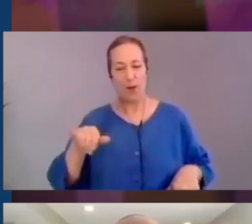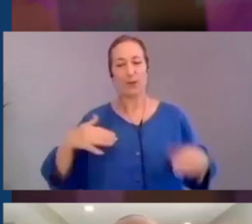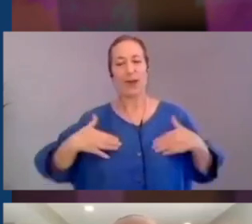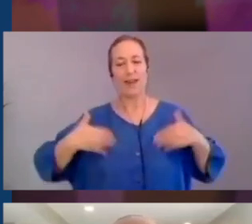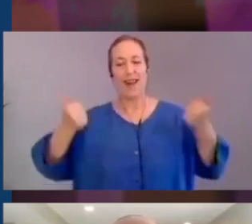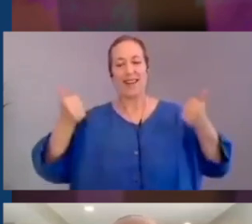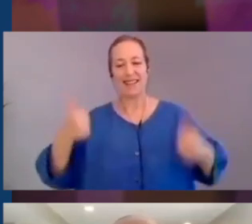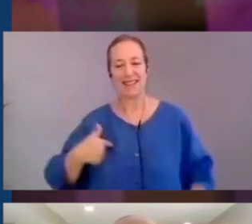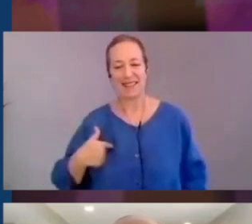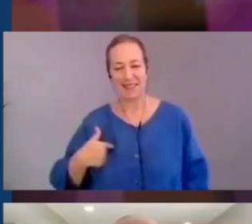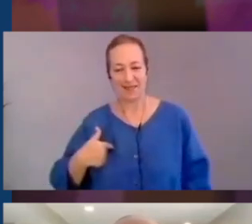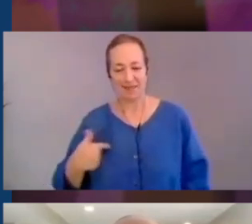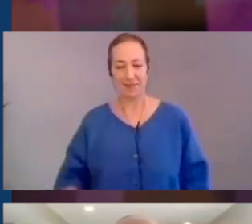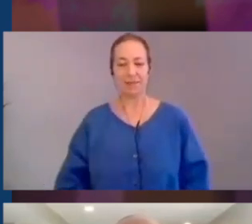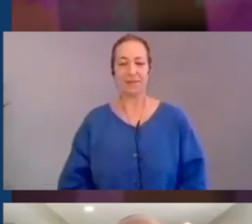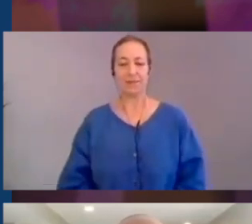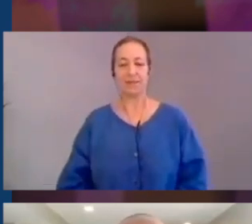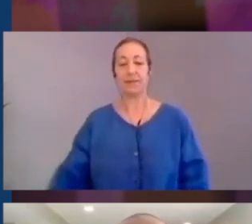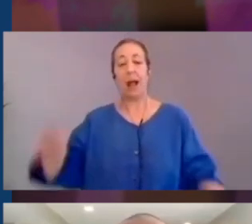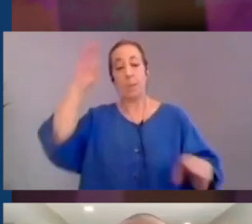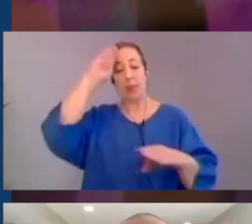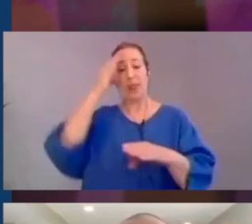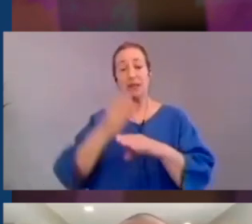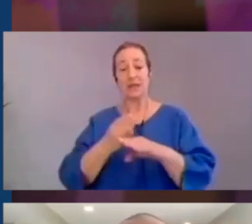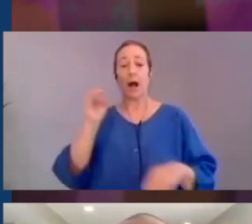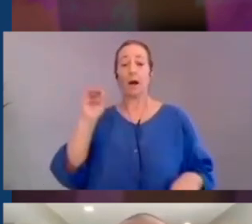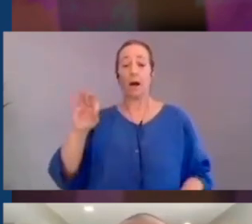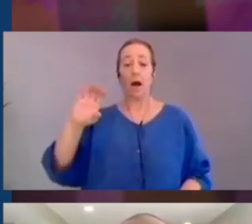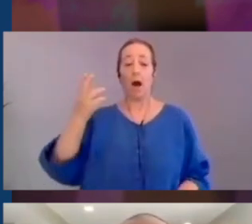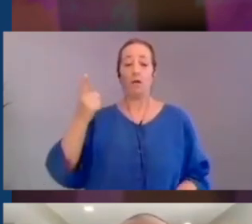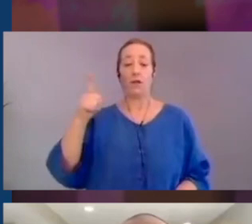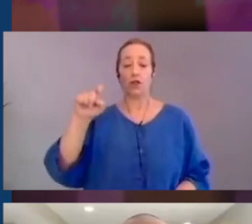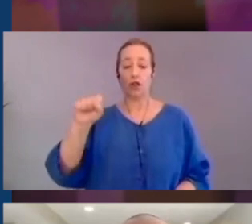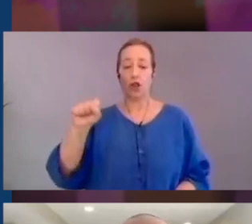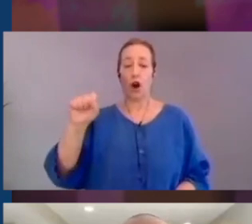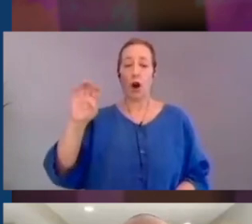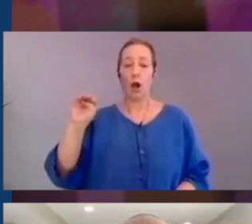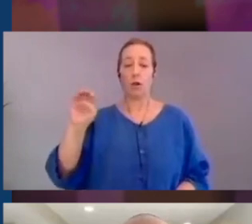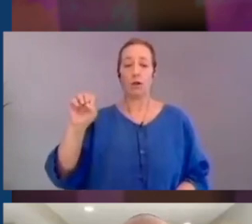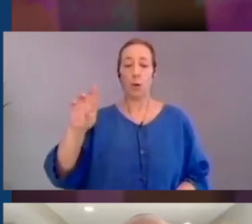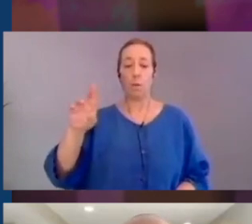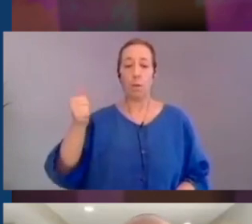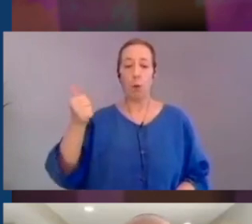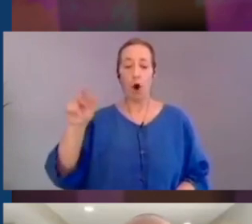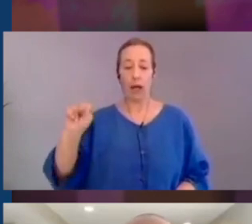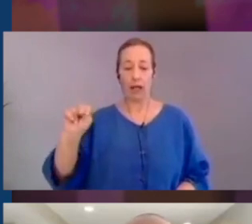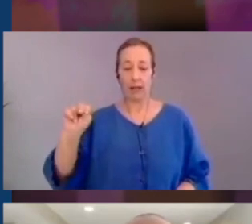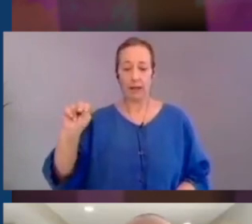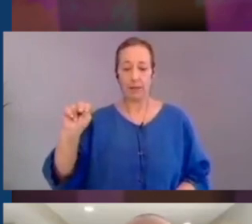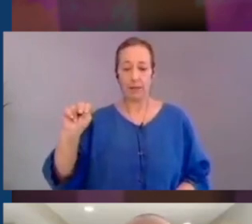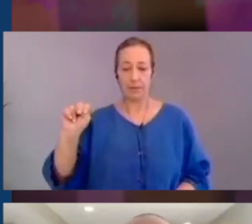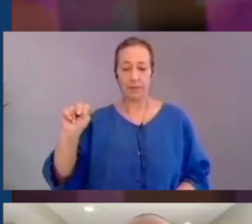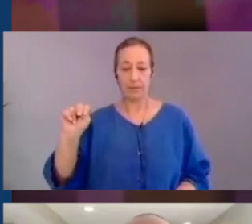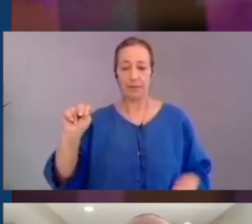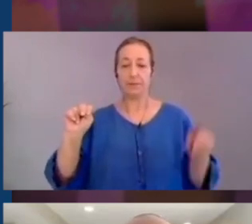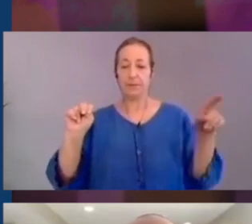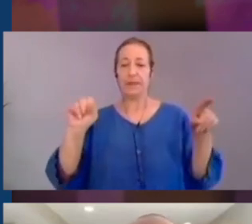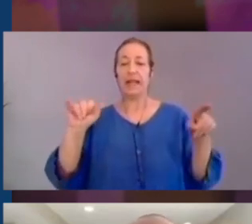I am the son of Charles Morgan, a Kanaka Maoli, or Native